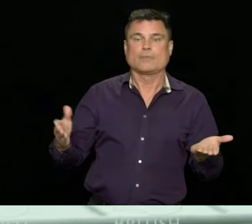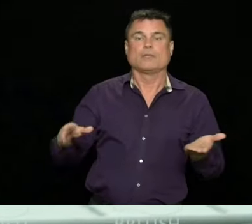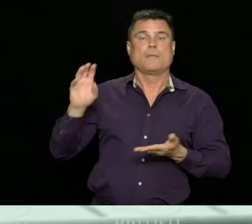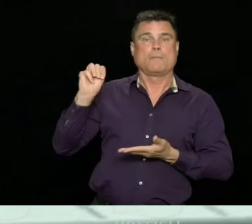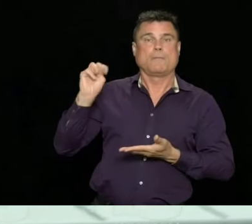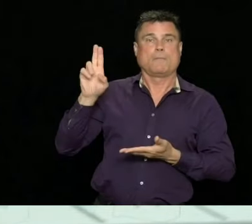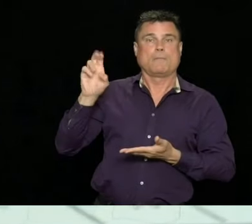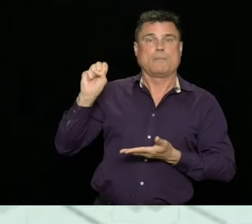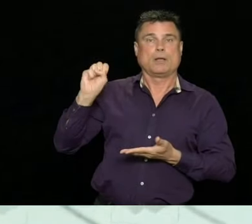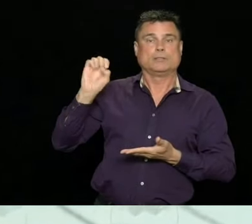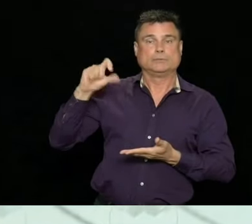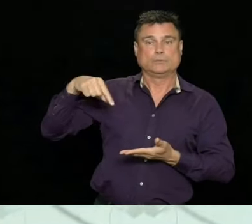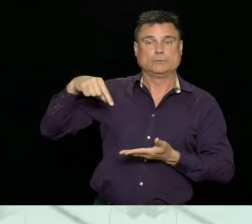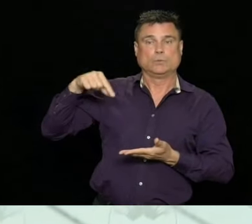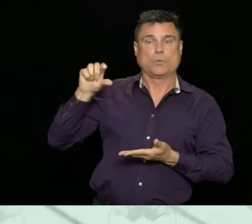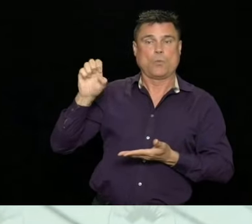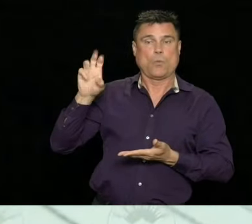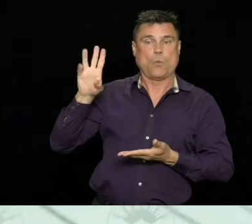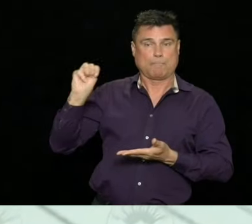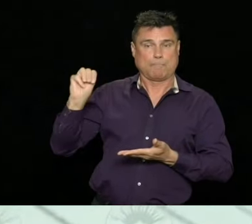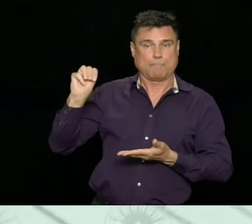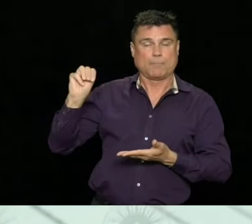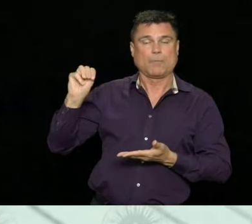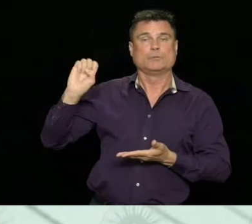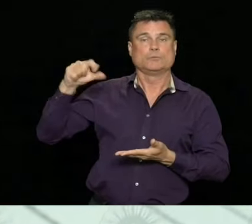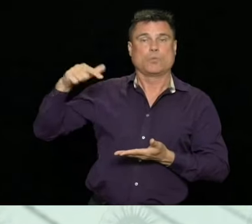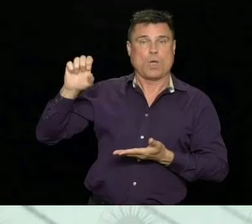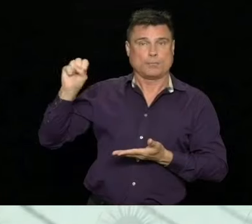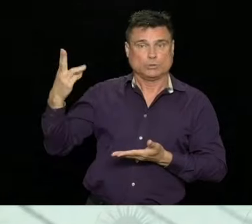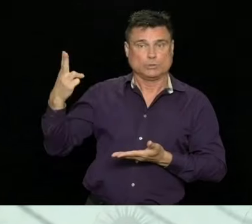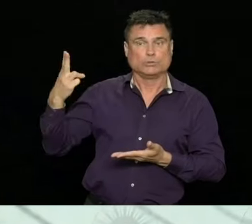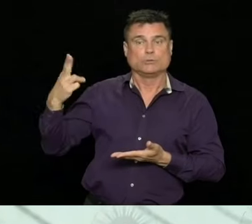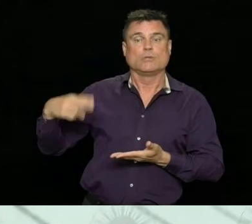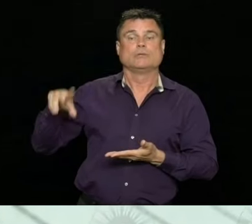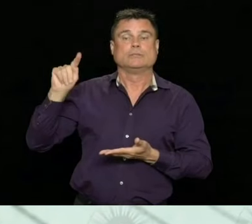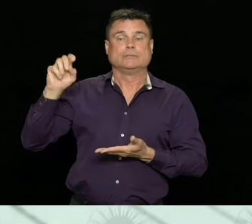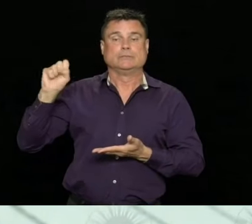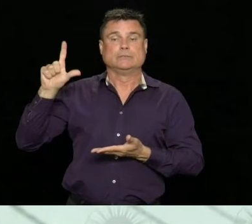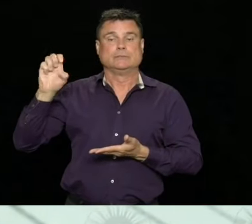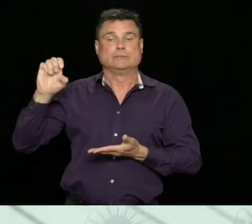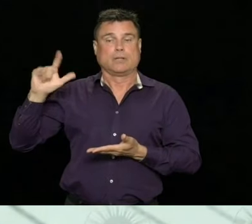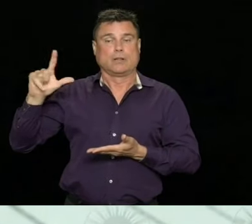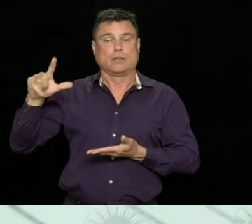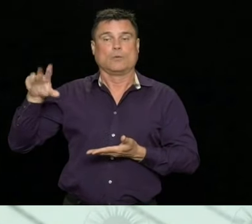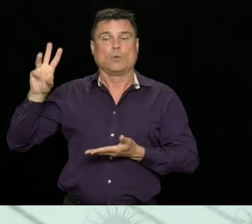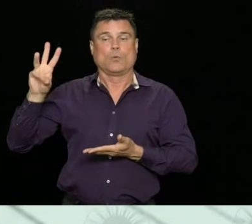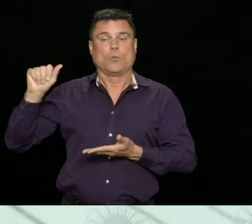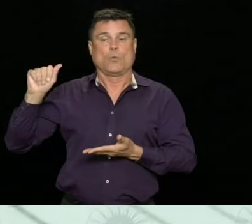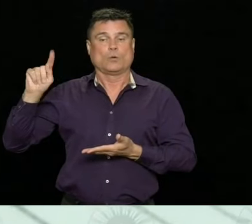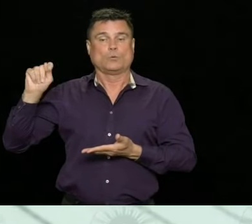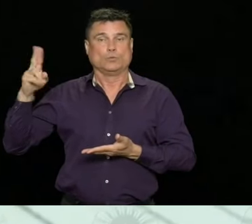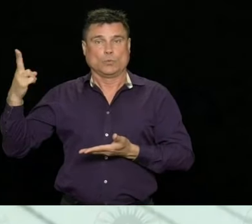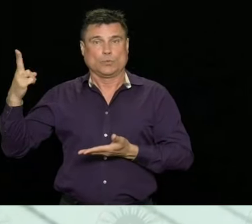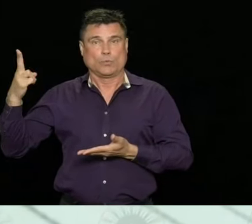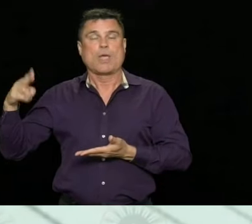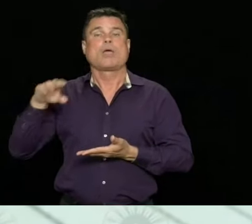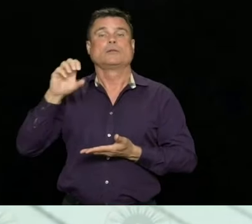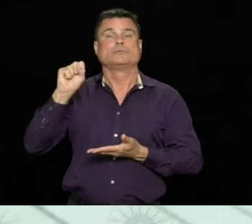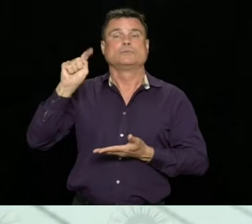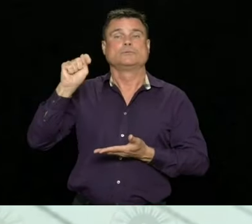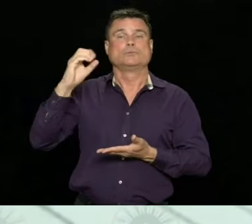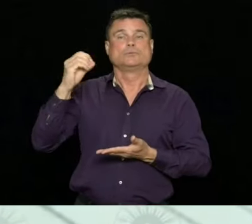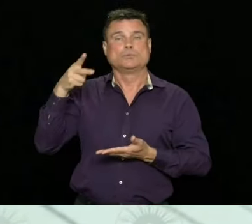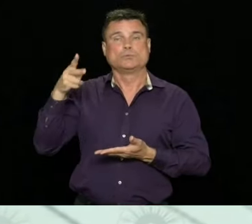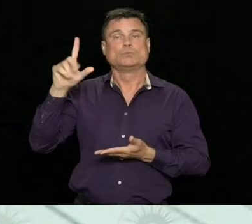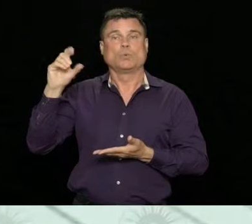nations. This morning, I want to answer questions about the provincial restart and what that means to workers and